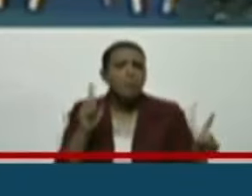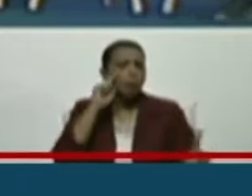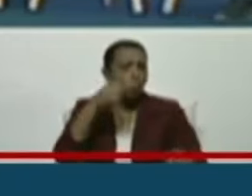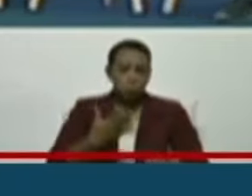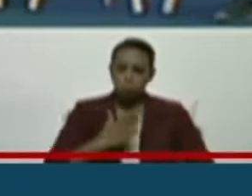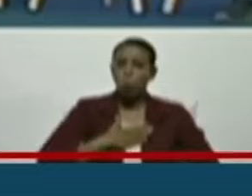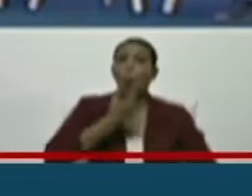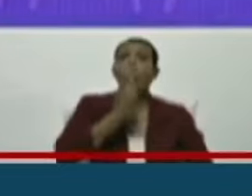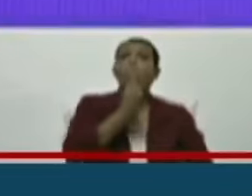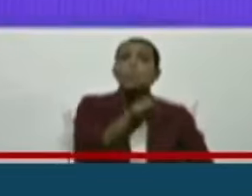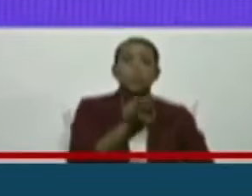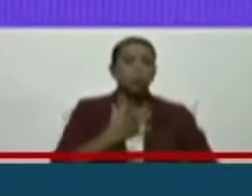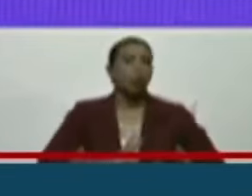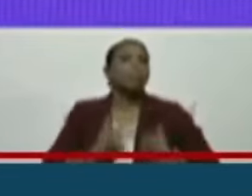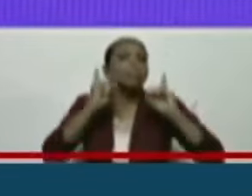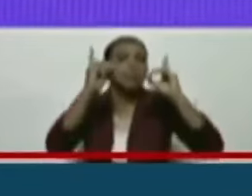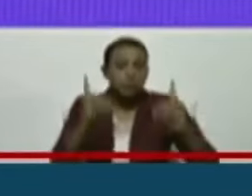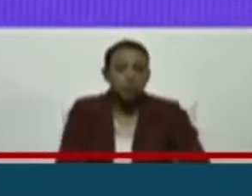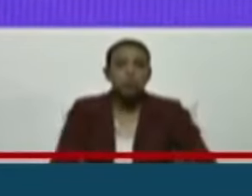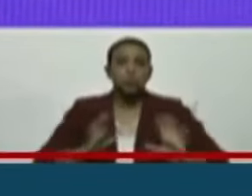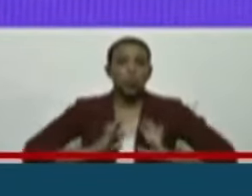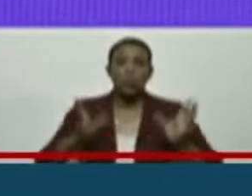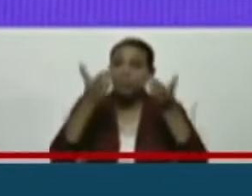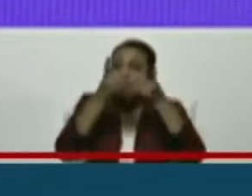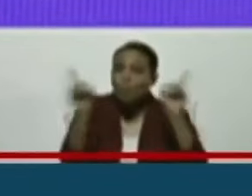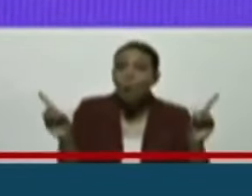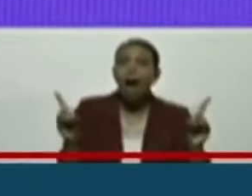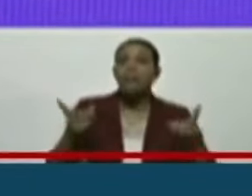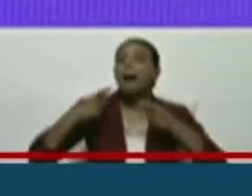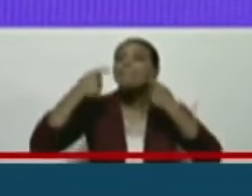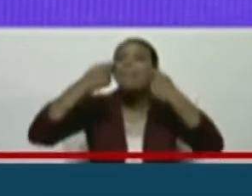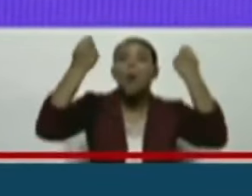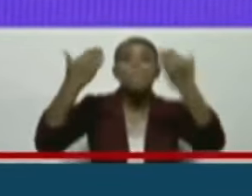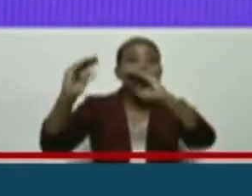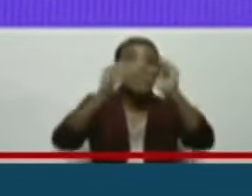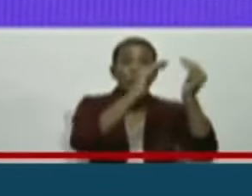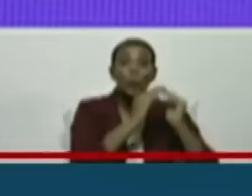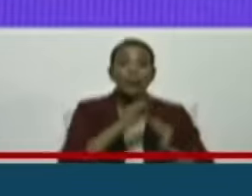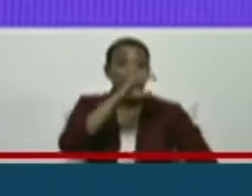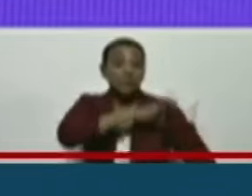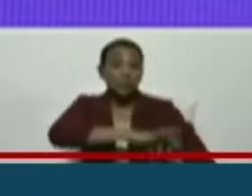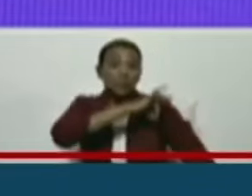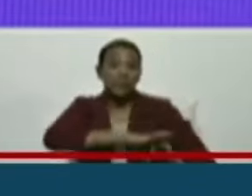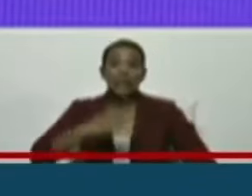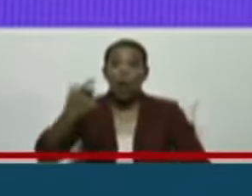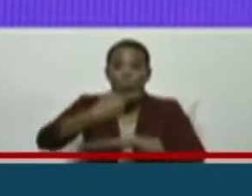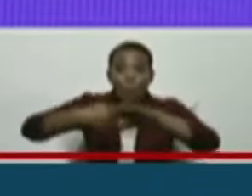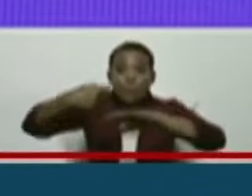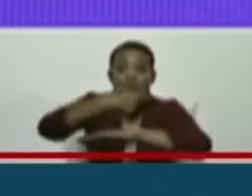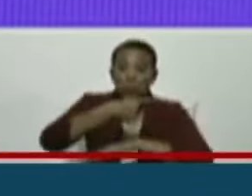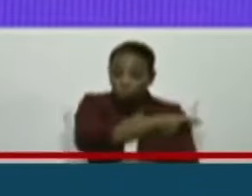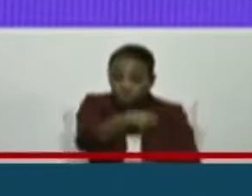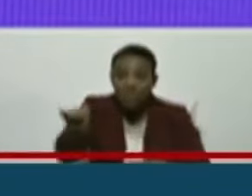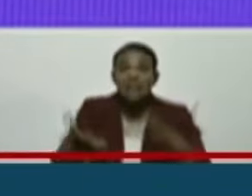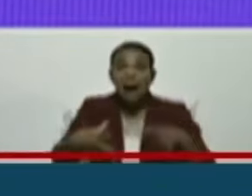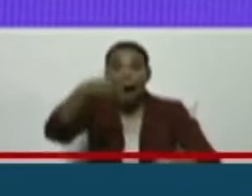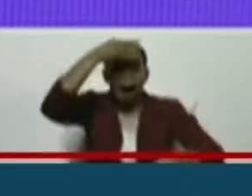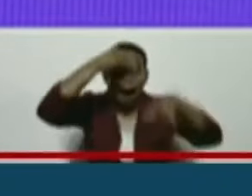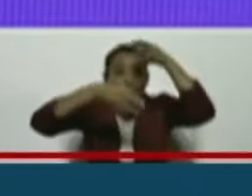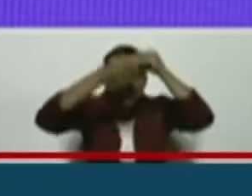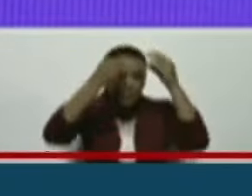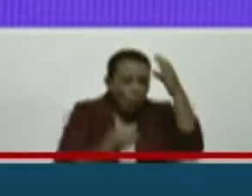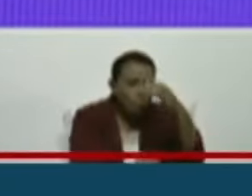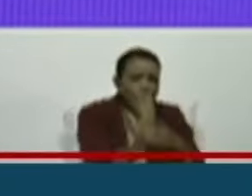of knowing how to give opinions, of knowing how to set positions, of making decisions. It's the